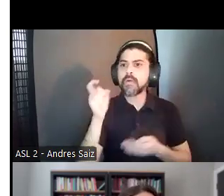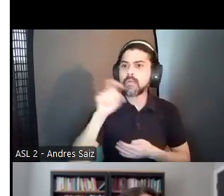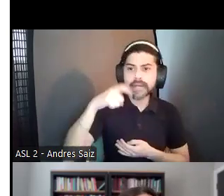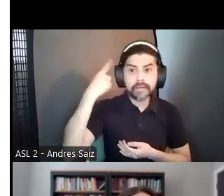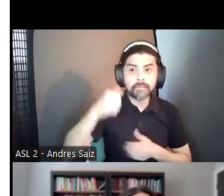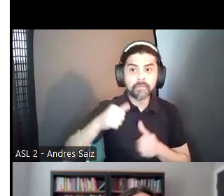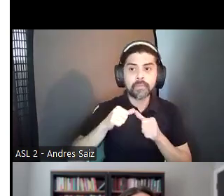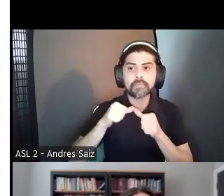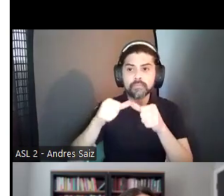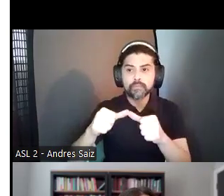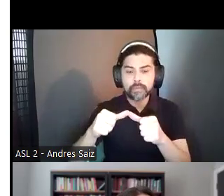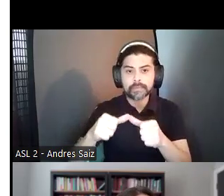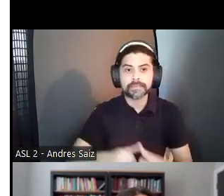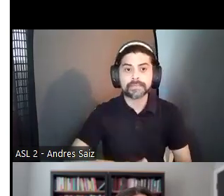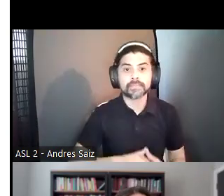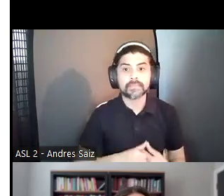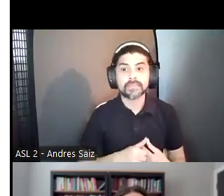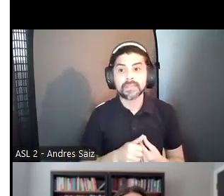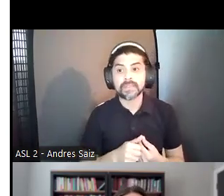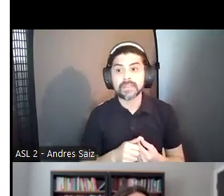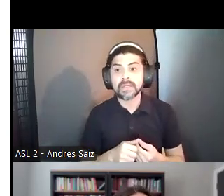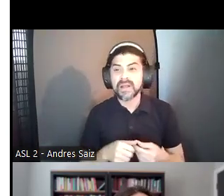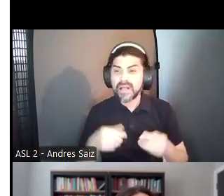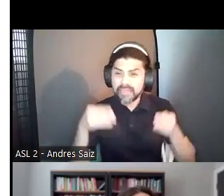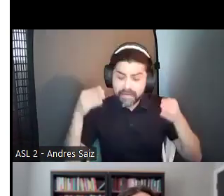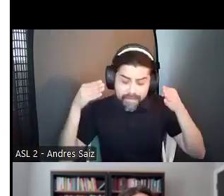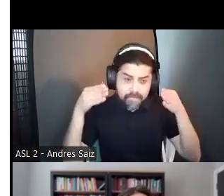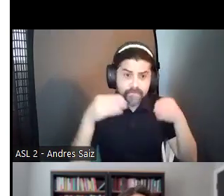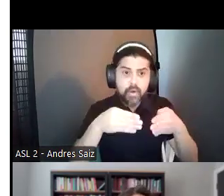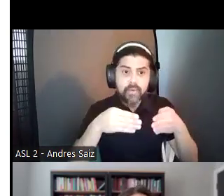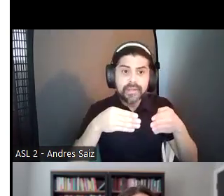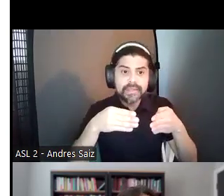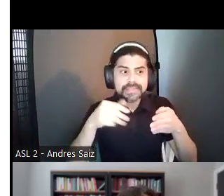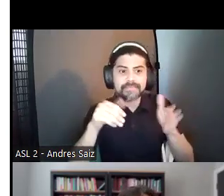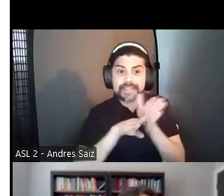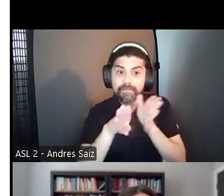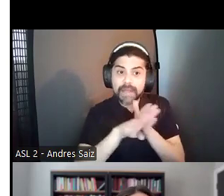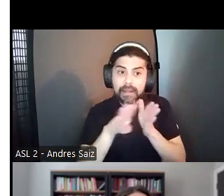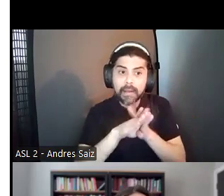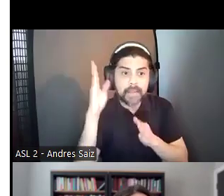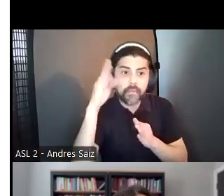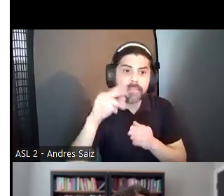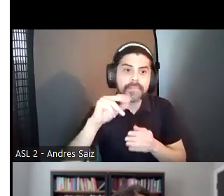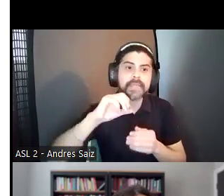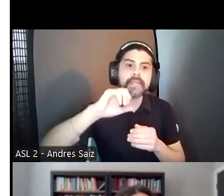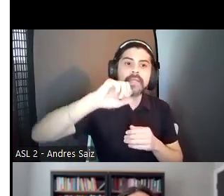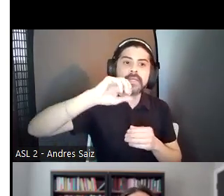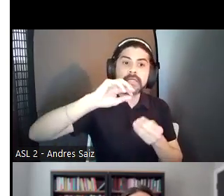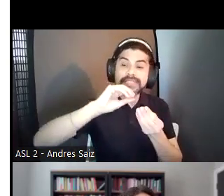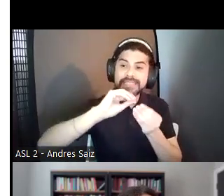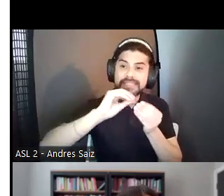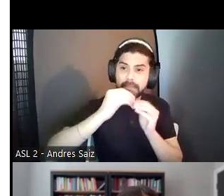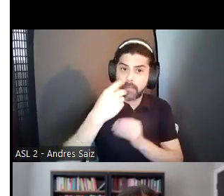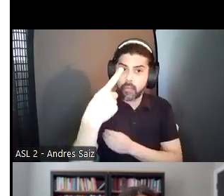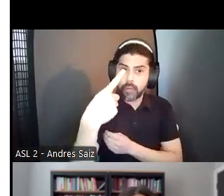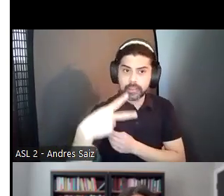The core of conducting this evaluation will really be happening in phases 1 and 2, stakeholder engagement and data review, which